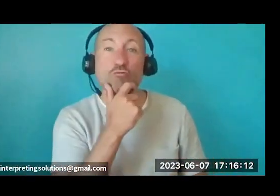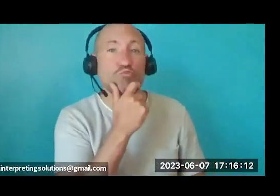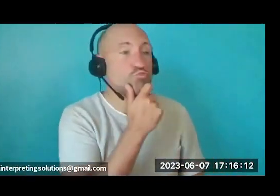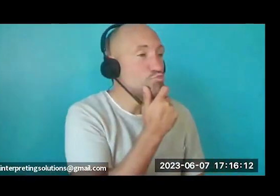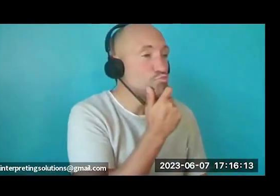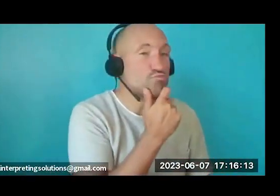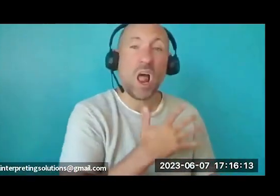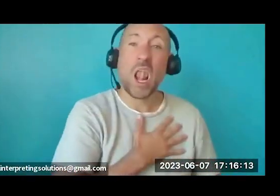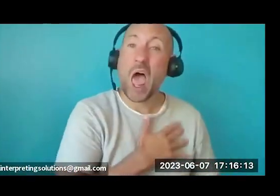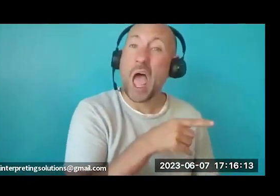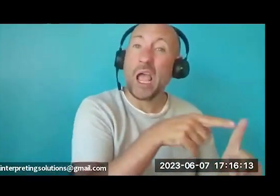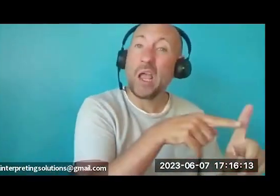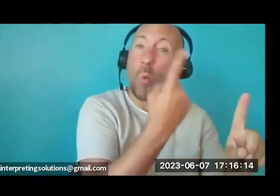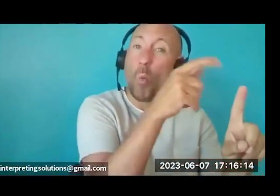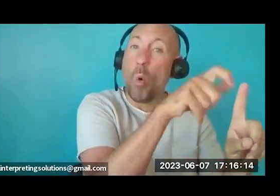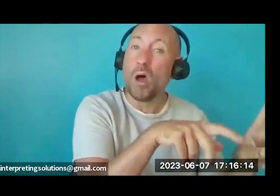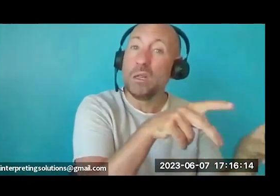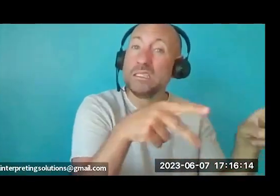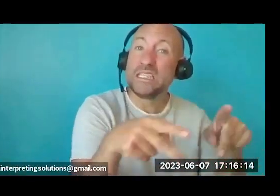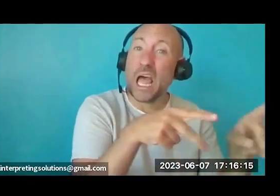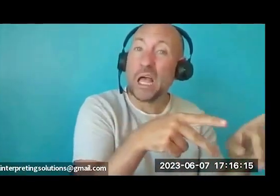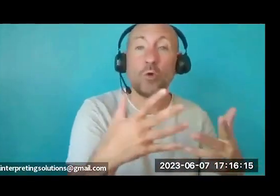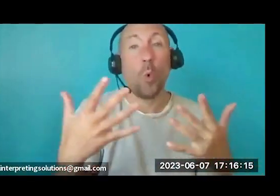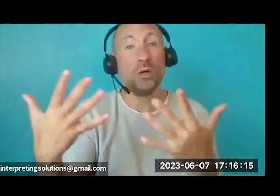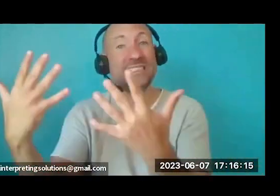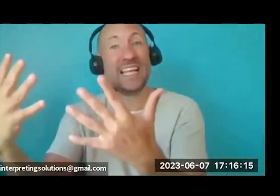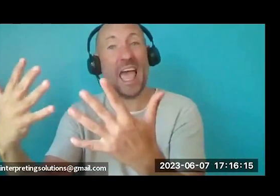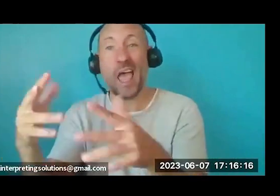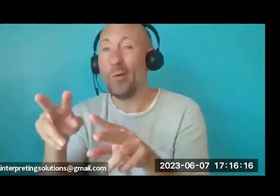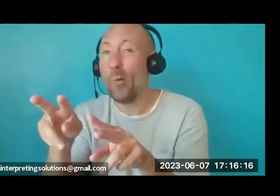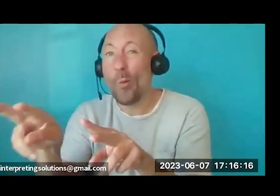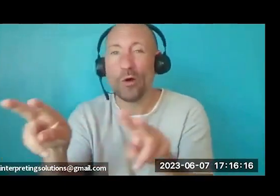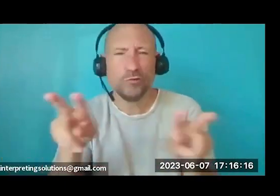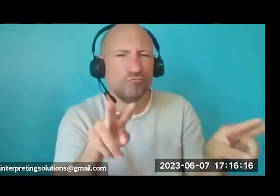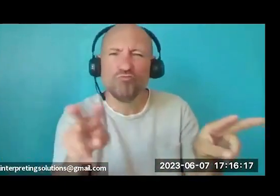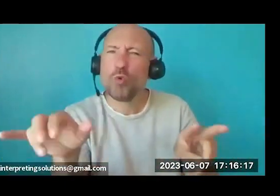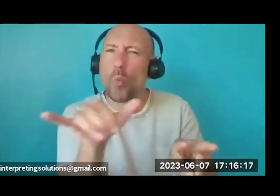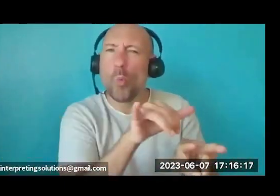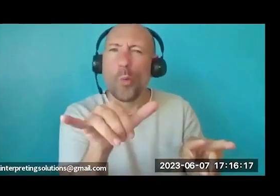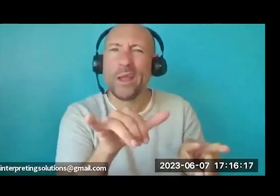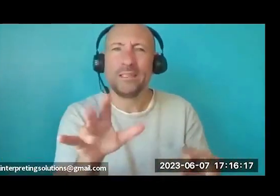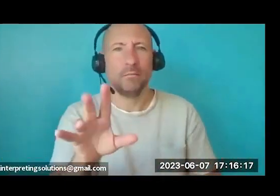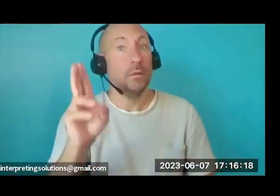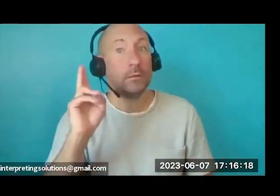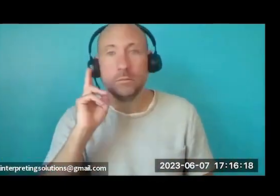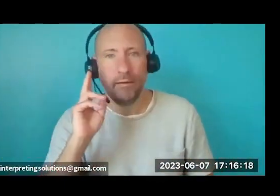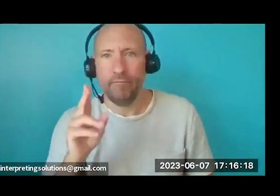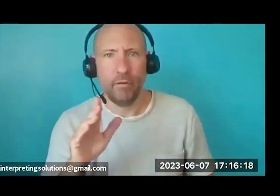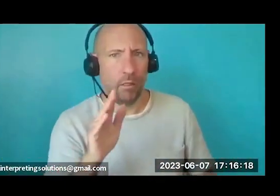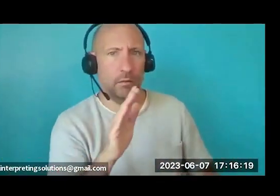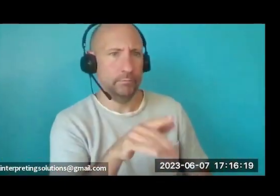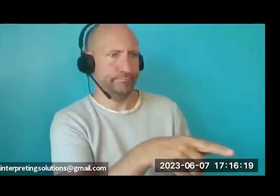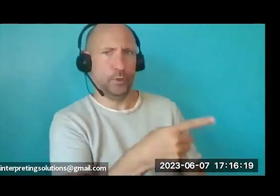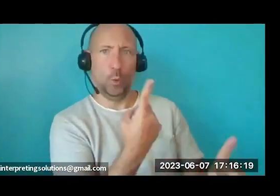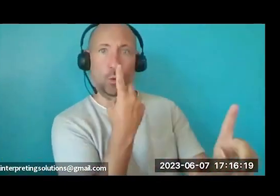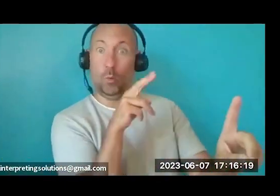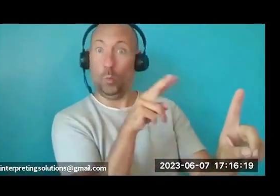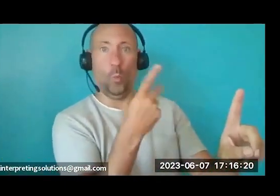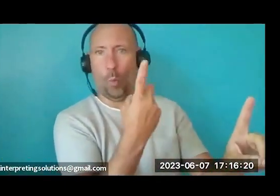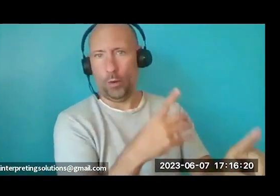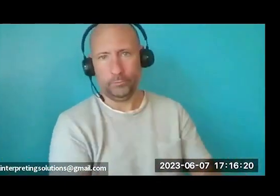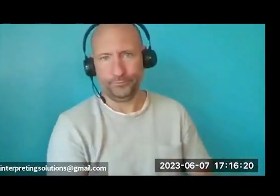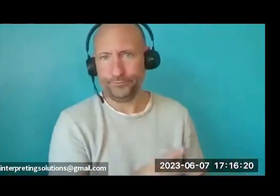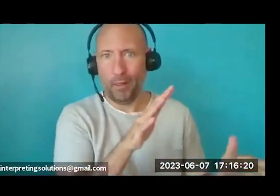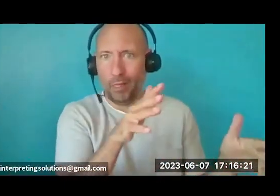choose the choreographic composition they prefer, while deaf people are bound to find the one with more people on stage